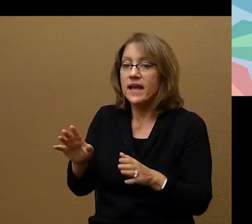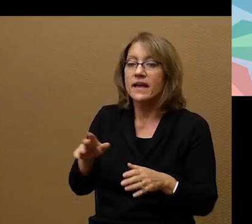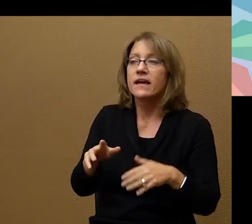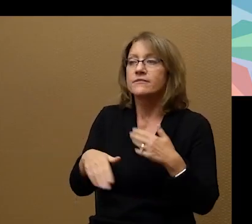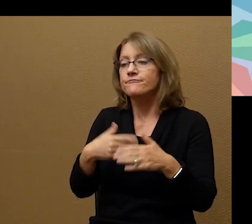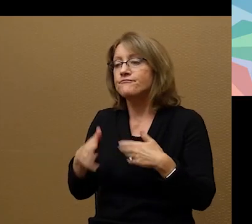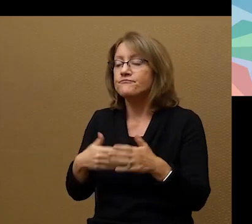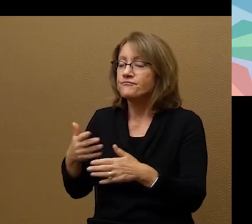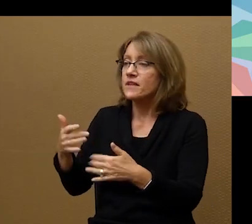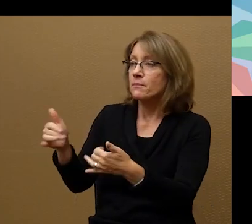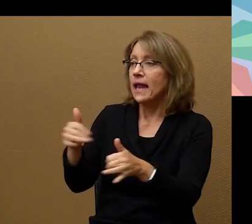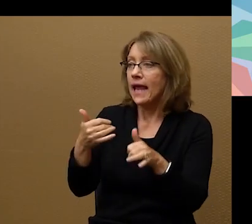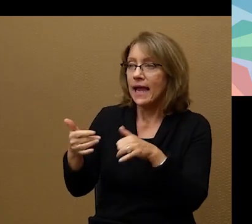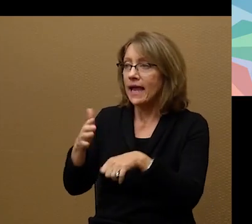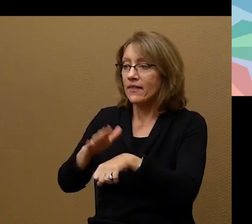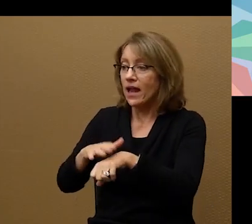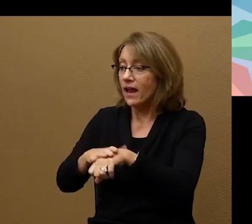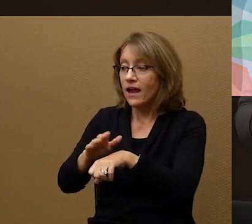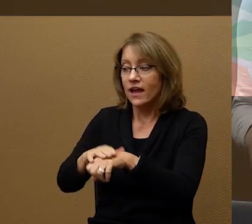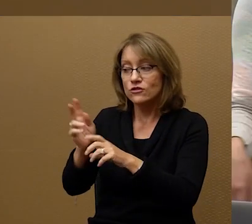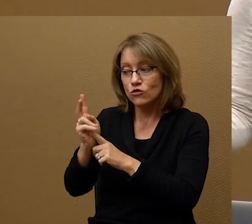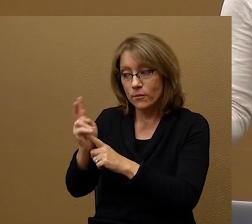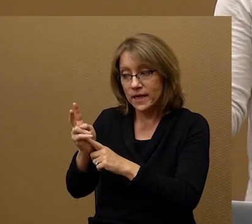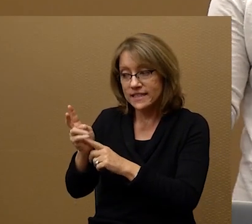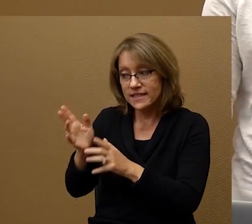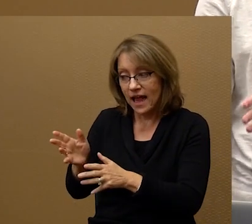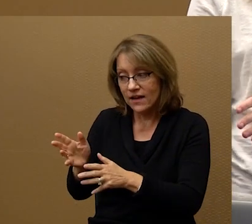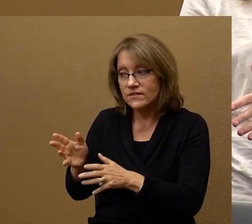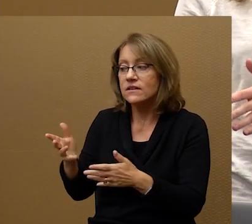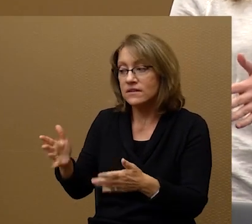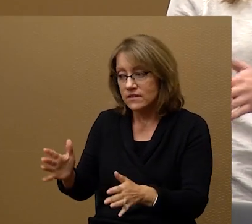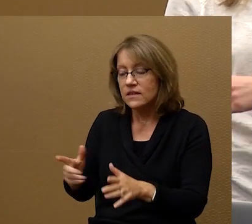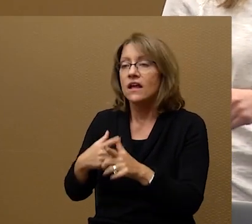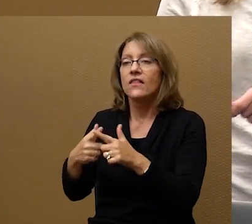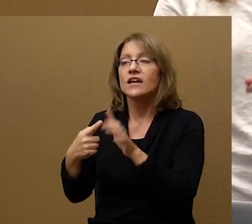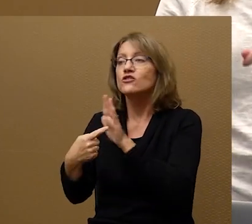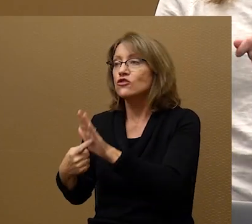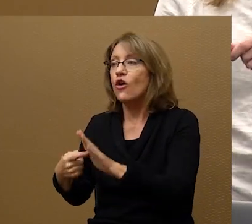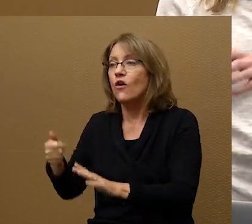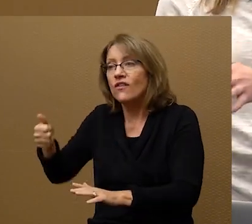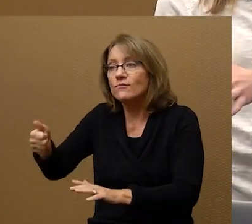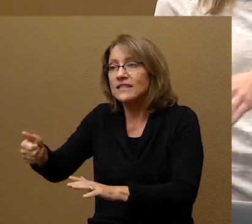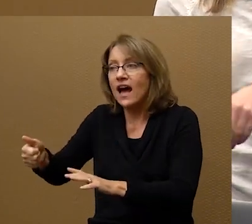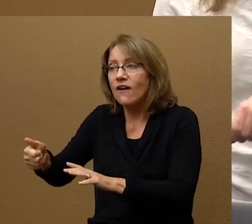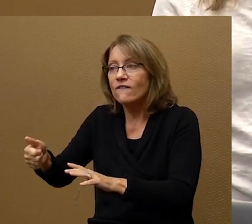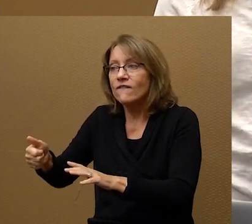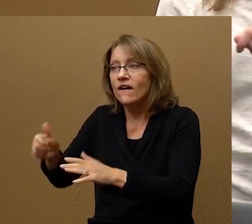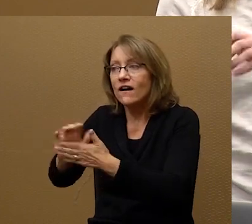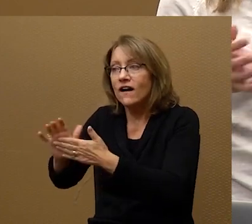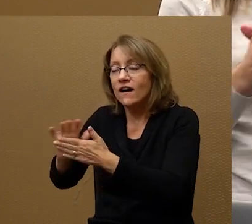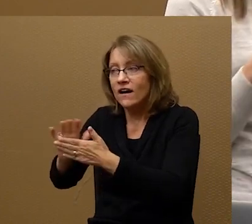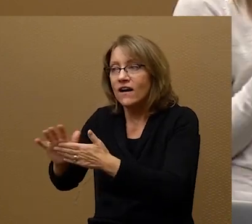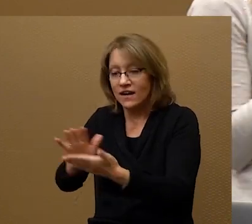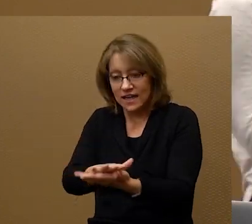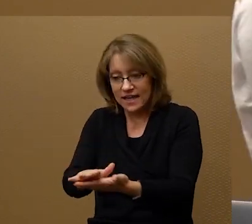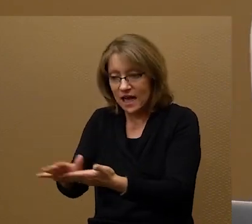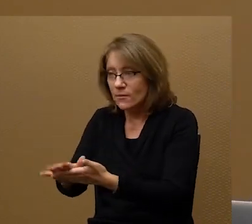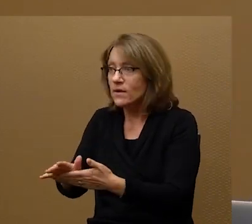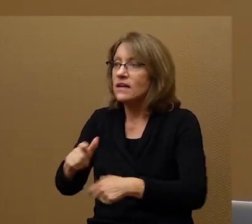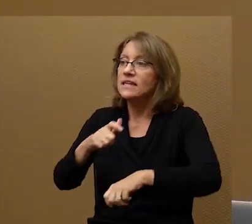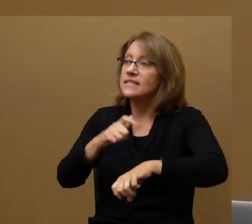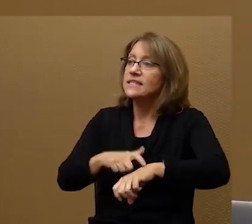of themselves cleaning up the toys. And then they know what to do. When the timer goes off, they clean up the